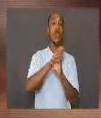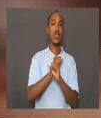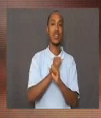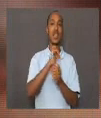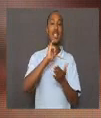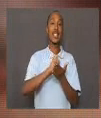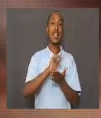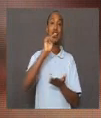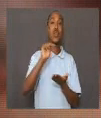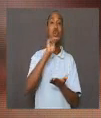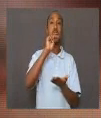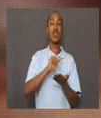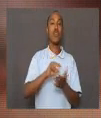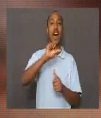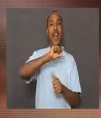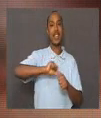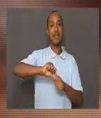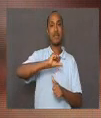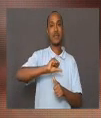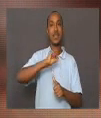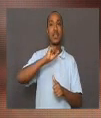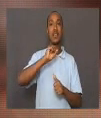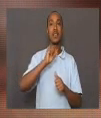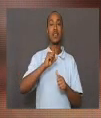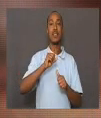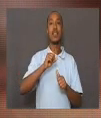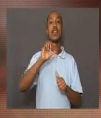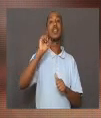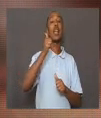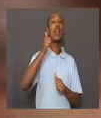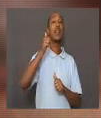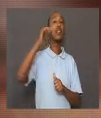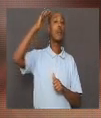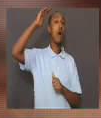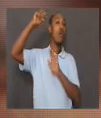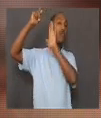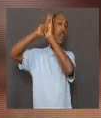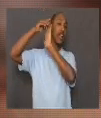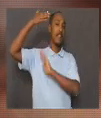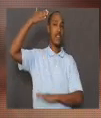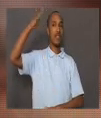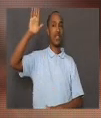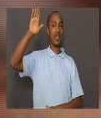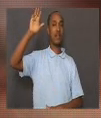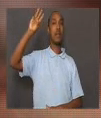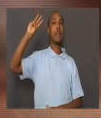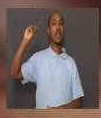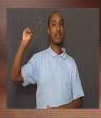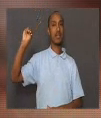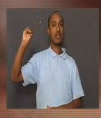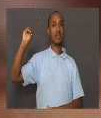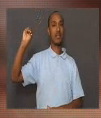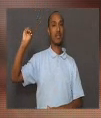the nucleus of an atom is 10 to the power of negative 15